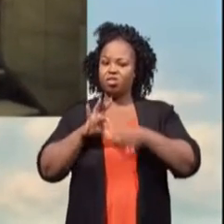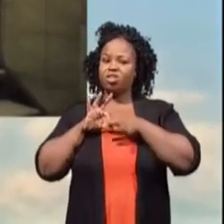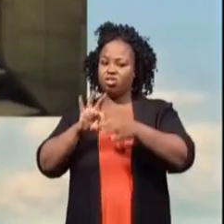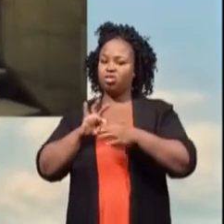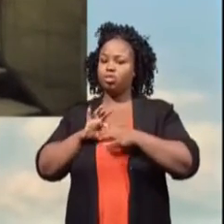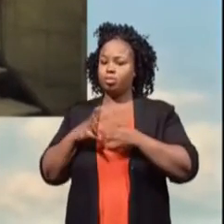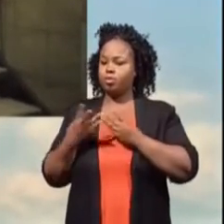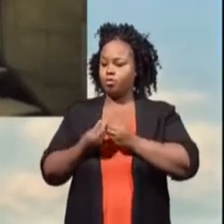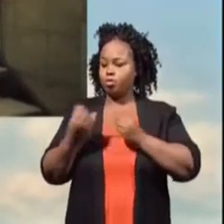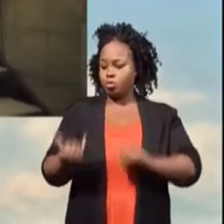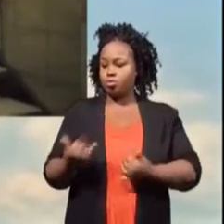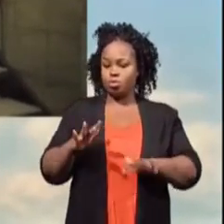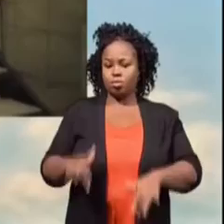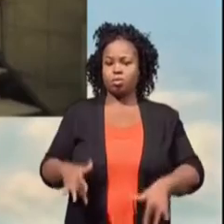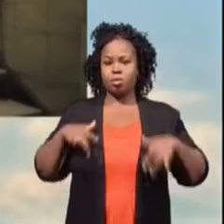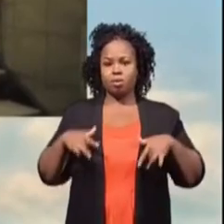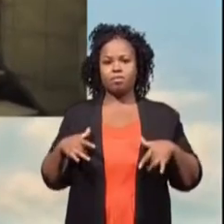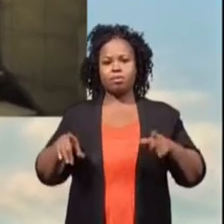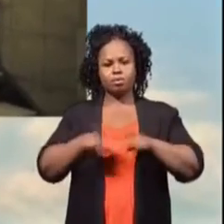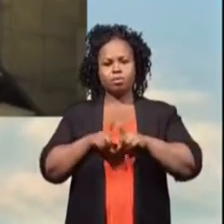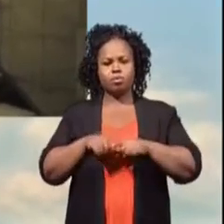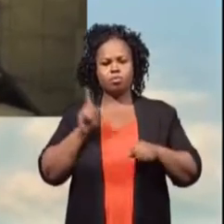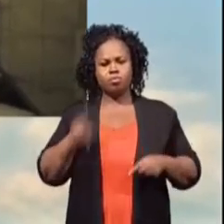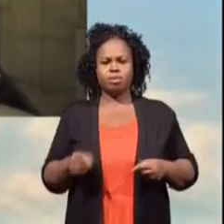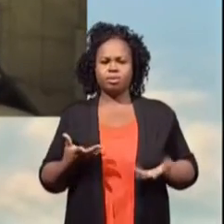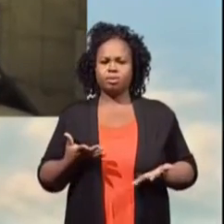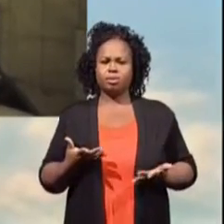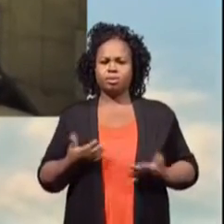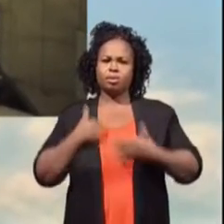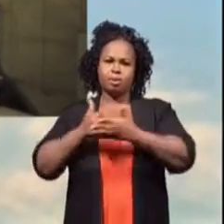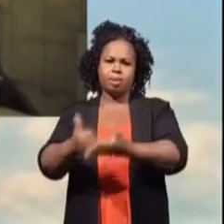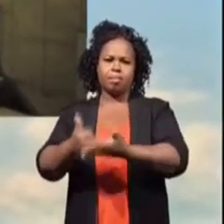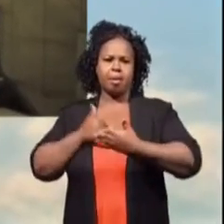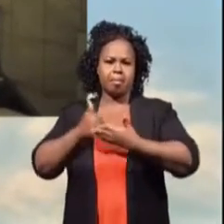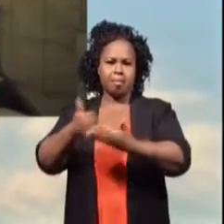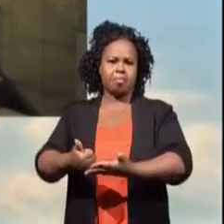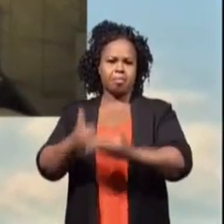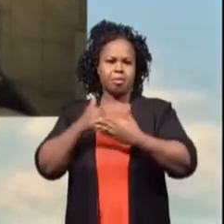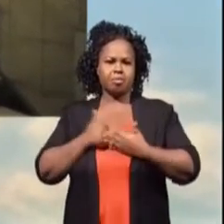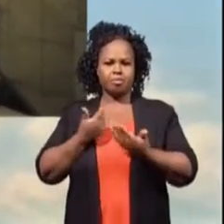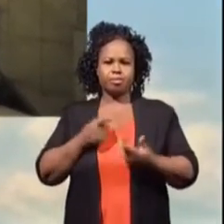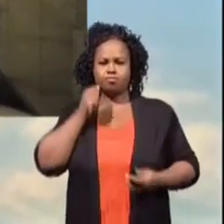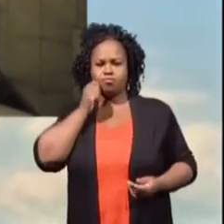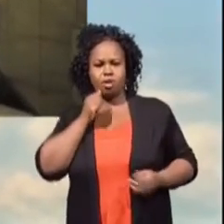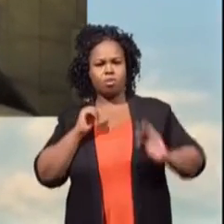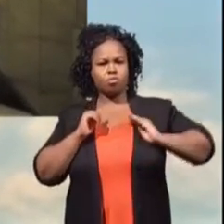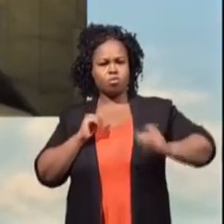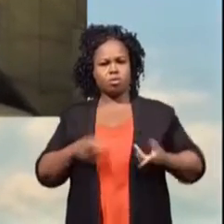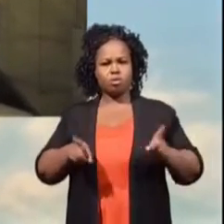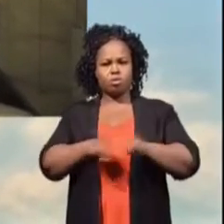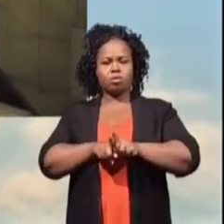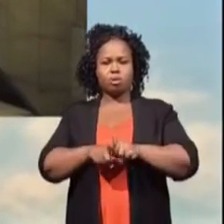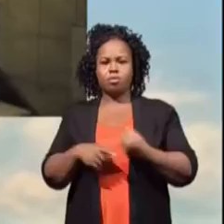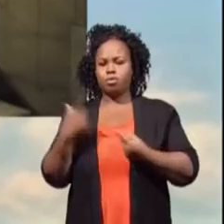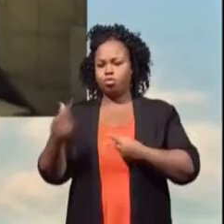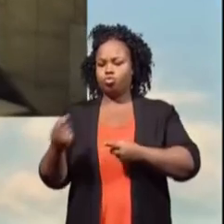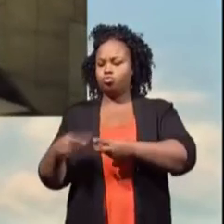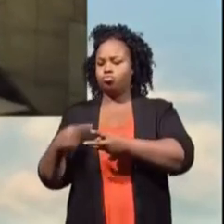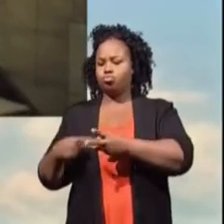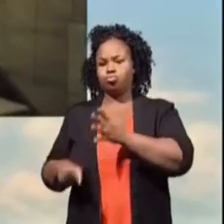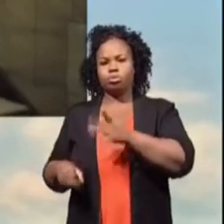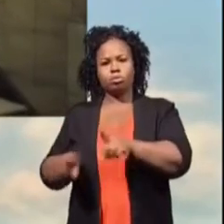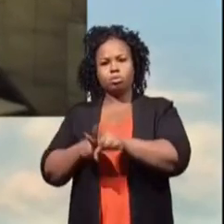ko relationship in lena akidula lena more especially like ntshwantse vele like re tshusane vele ke skare ke musadi and then ntshwantse vele I